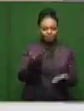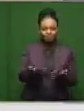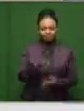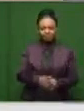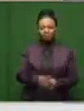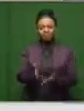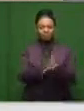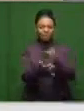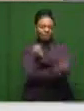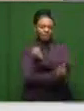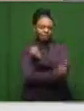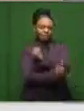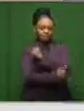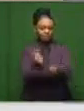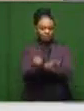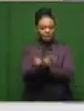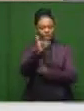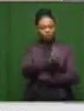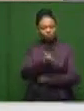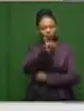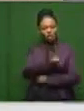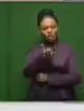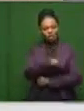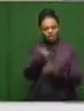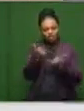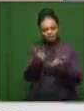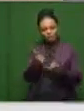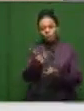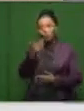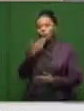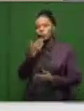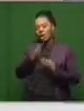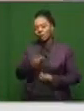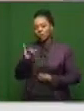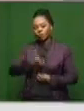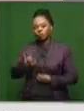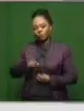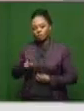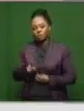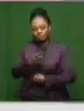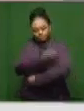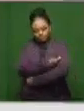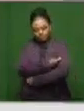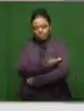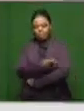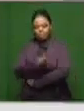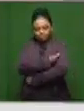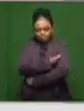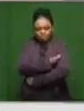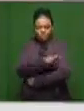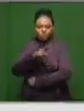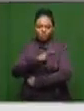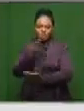in some countries that insurers are looking to their those that are insured to to be vaccinated in order to reduce the extent of their